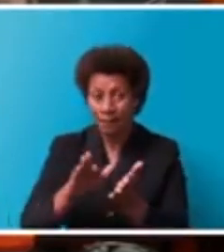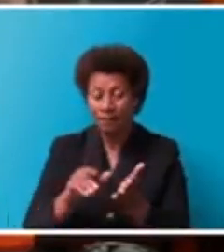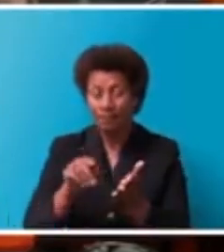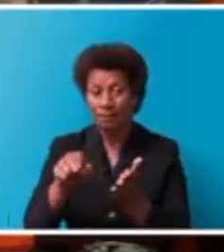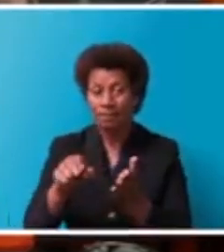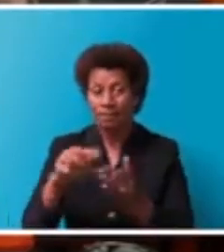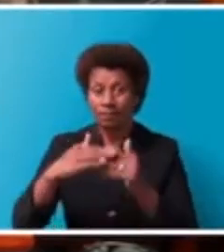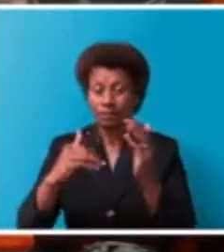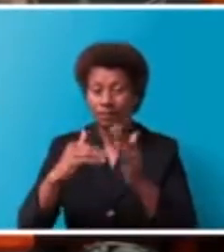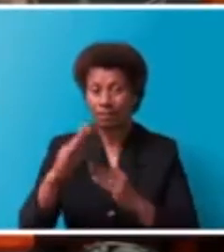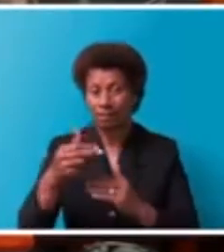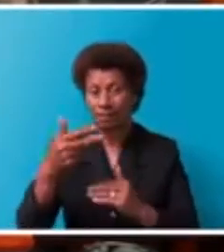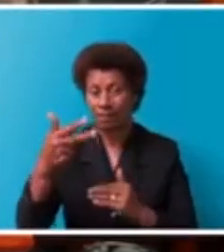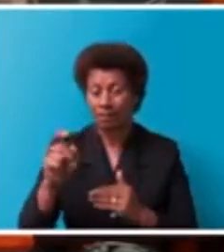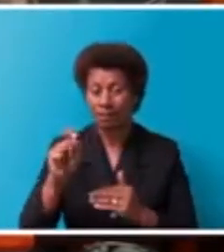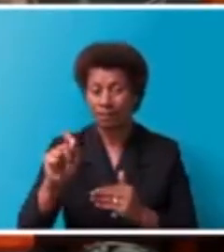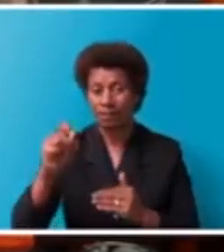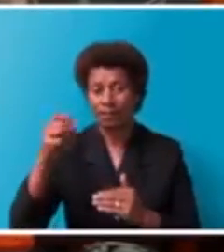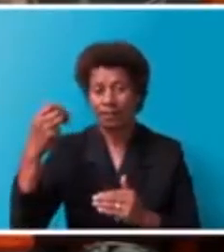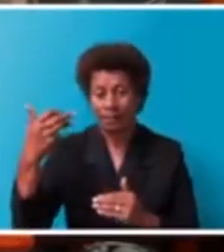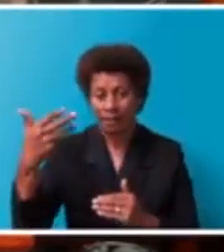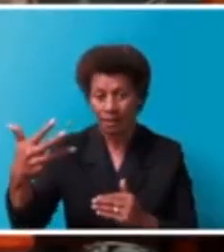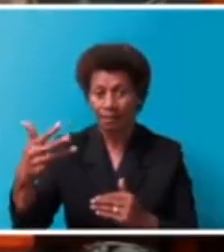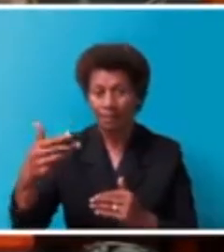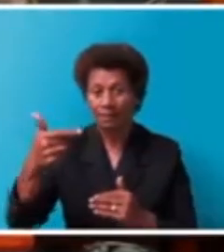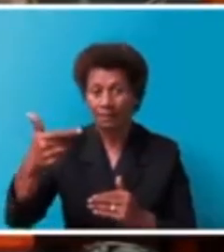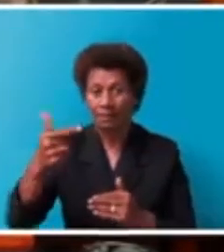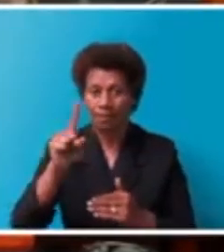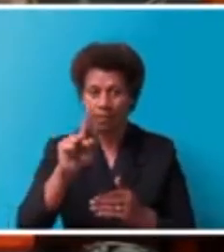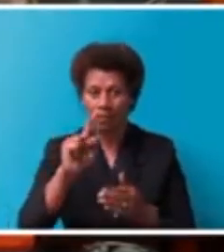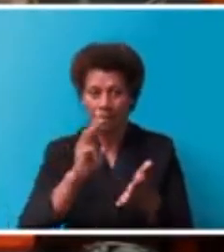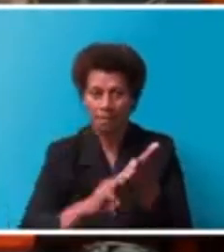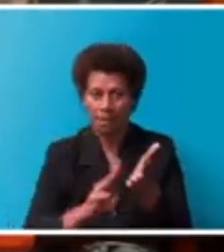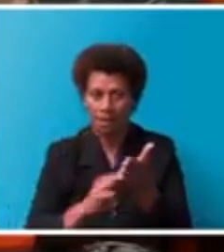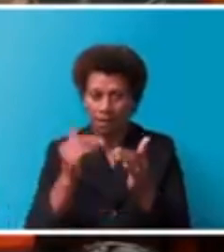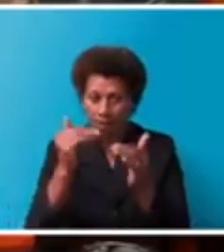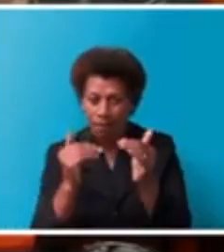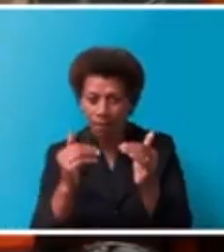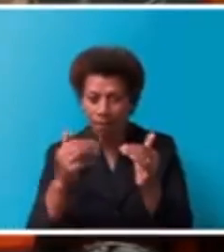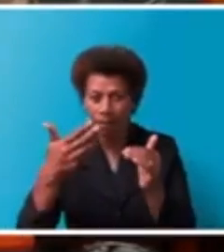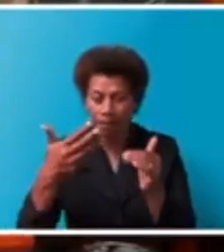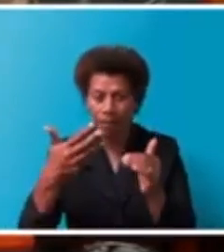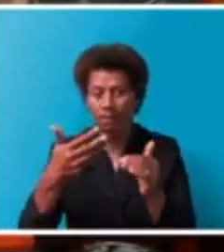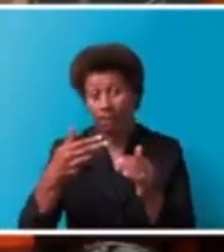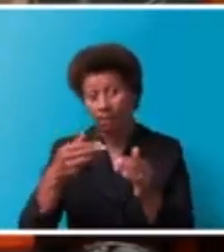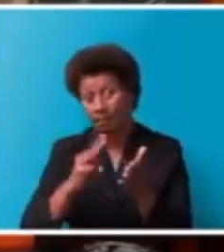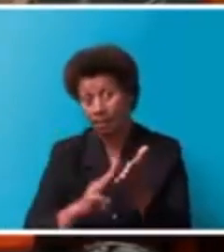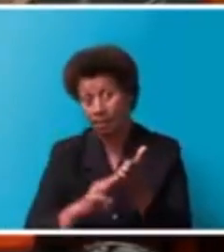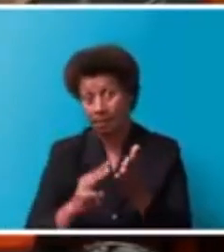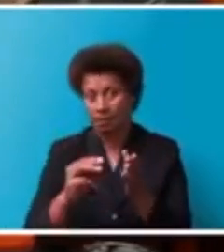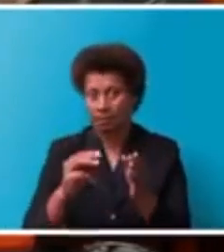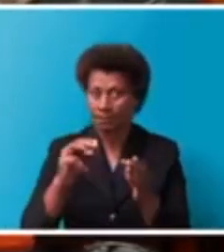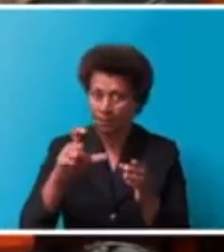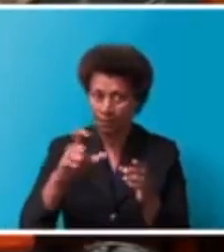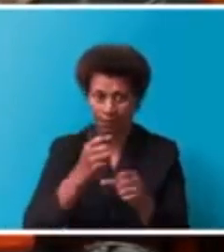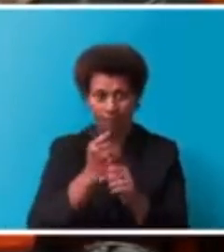set at 8.971 million, just below 9 million of CGT. Altogether,